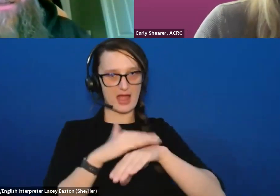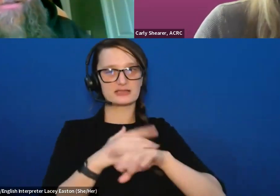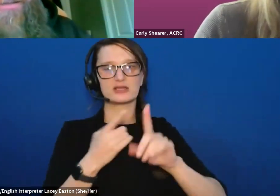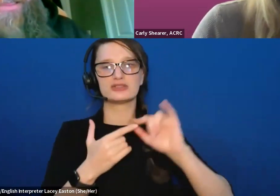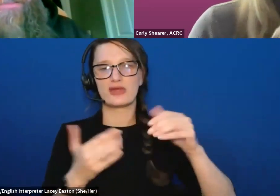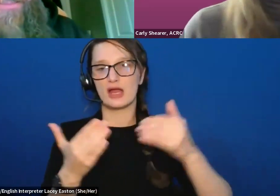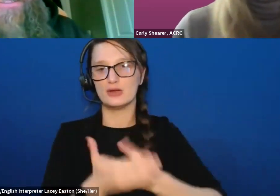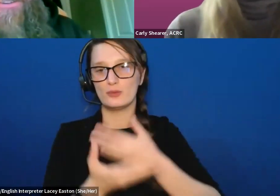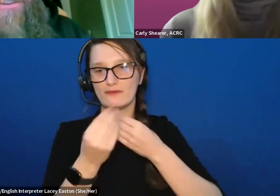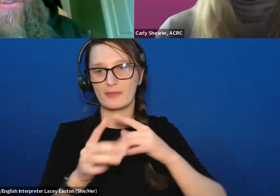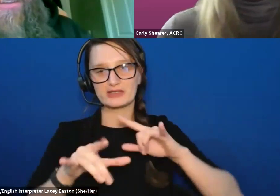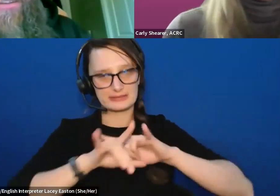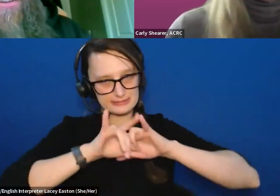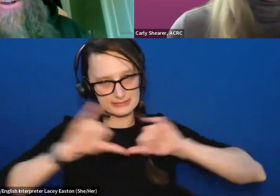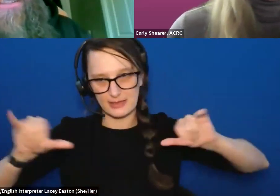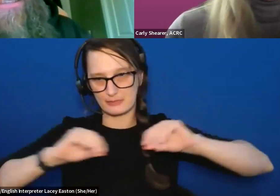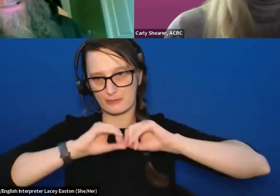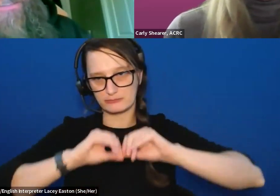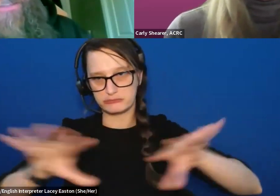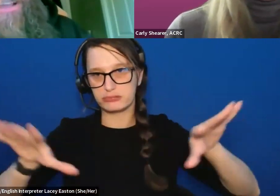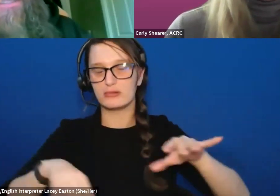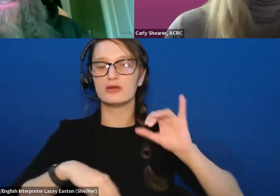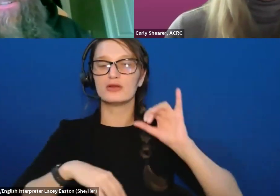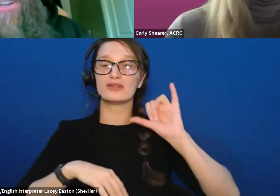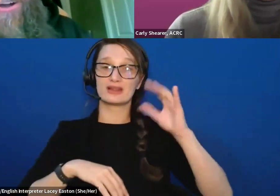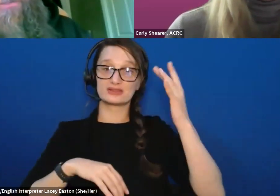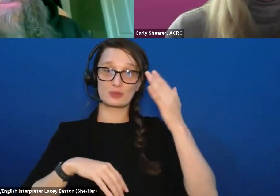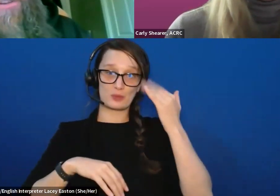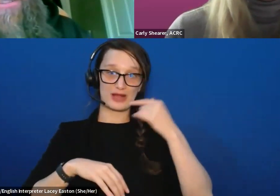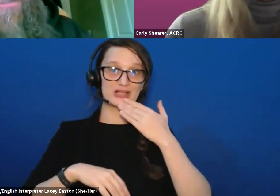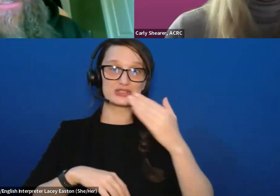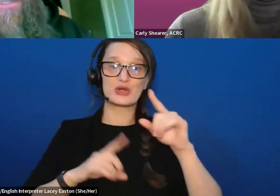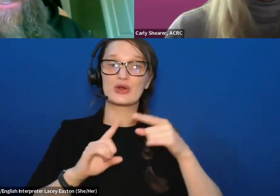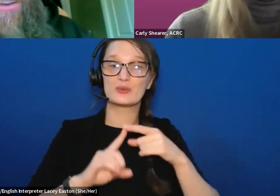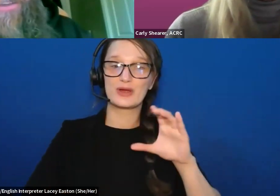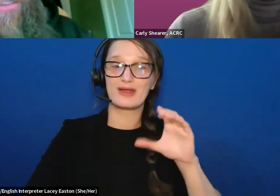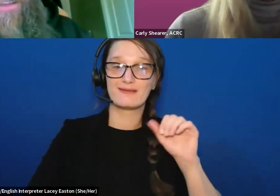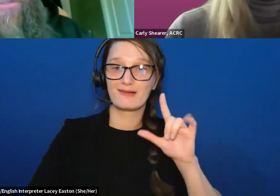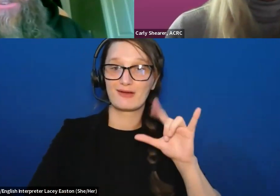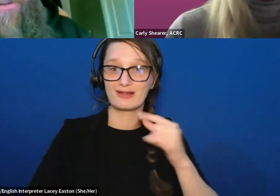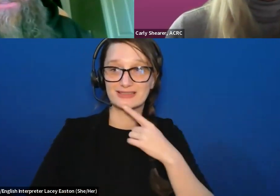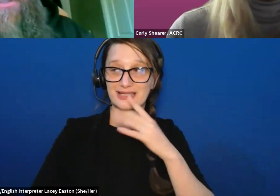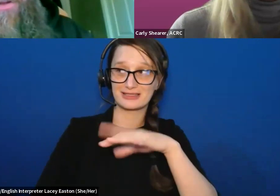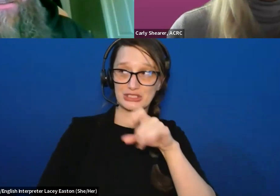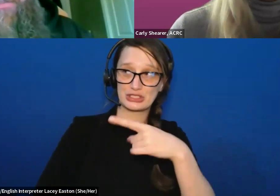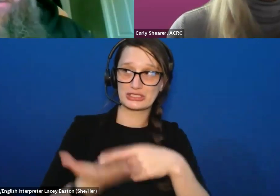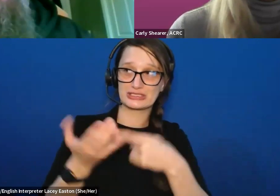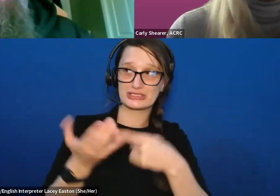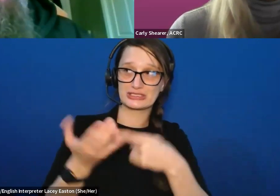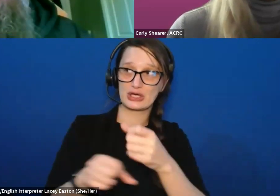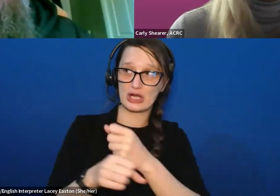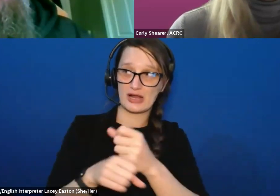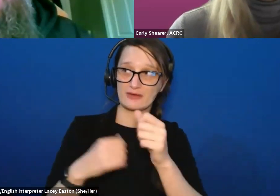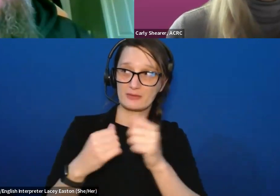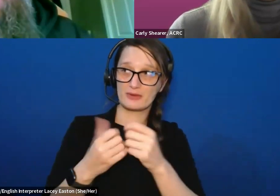that's why I think it's good when Carly says, hey, let's have this discussion in Coffee with Community Services so that we can let folks know about these new directives.